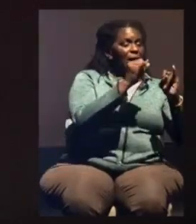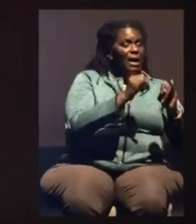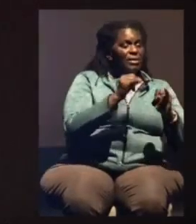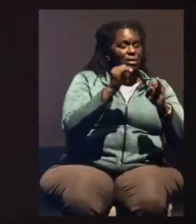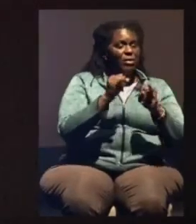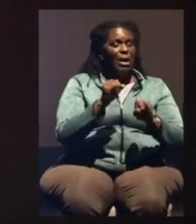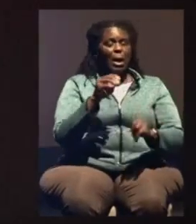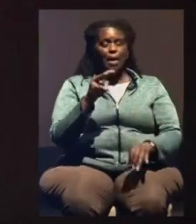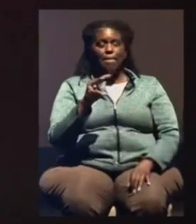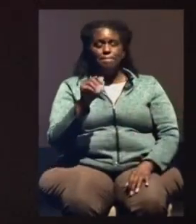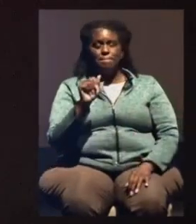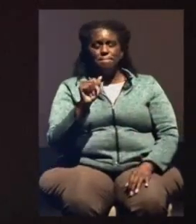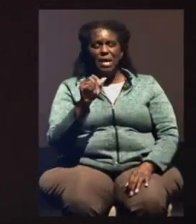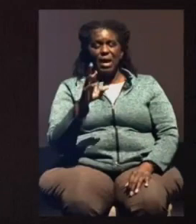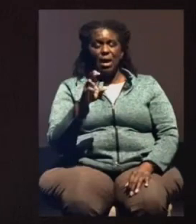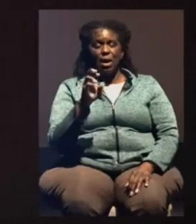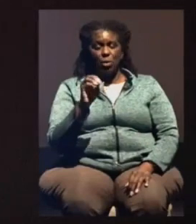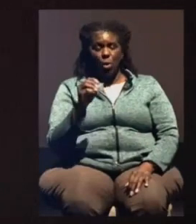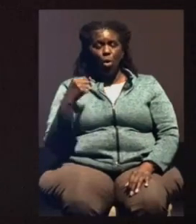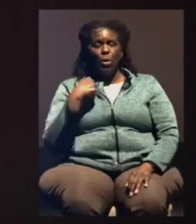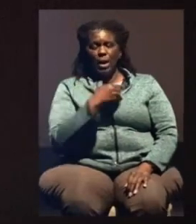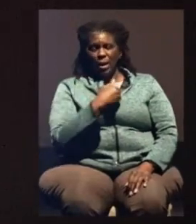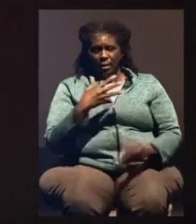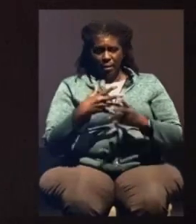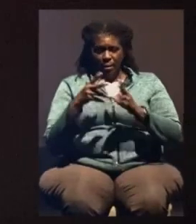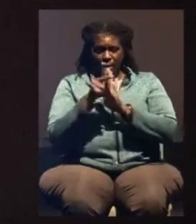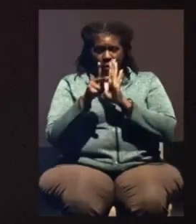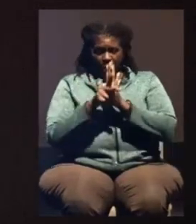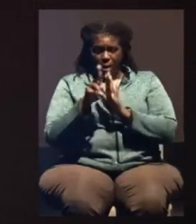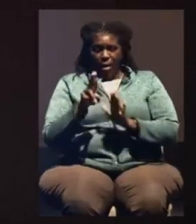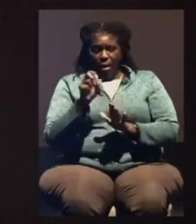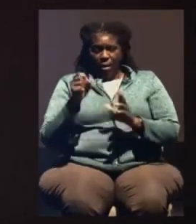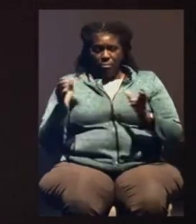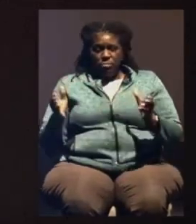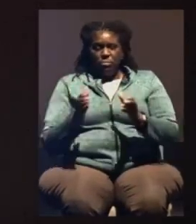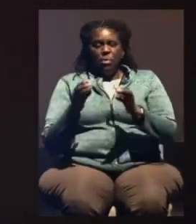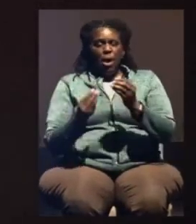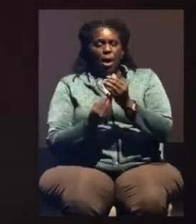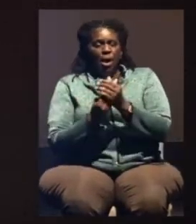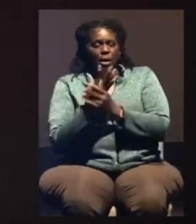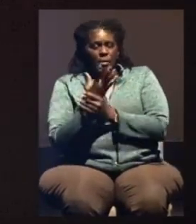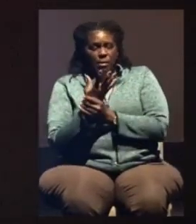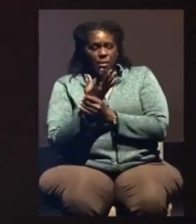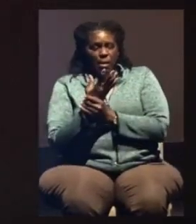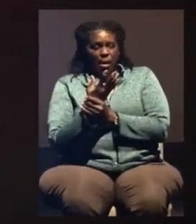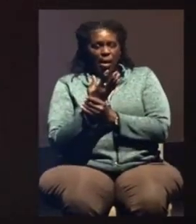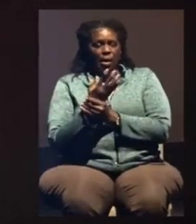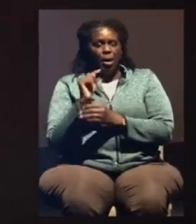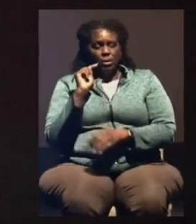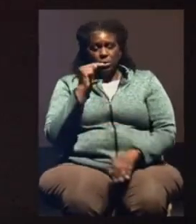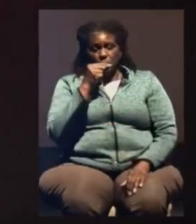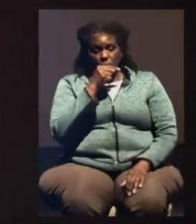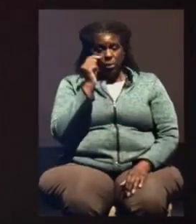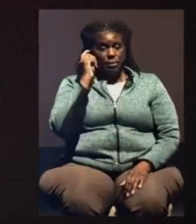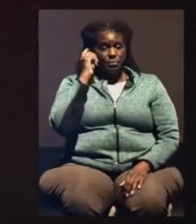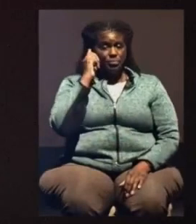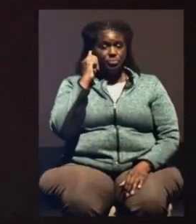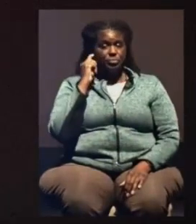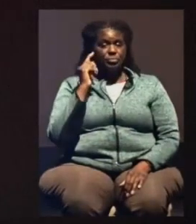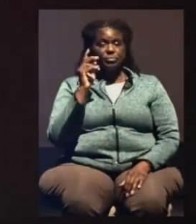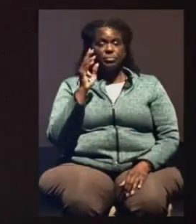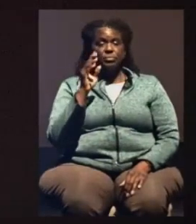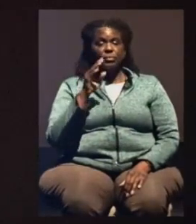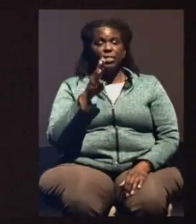macro level, we have a lot of policies in the United States that encourage the growing of corn. And that one of the